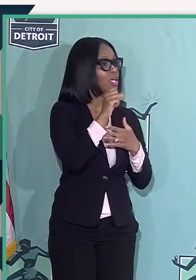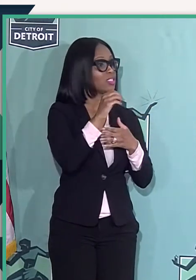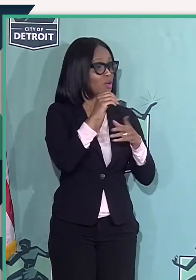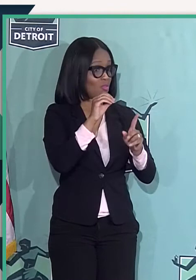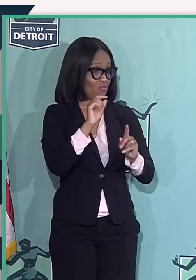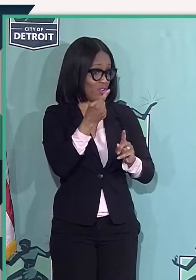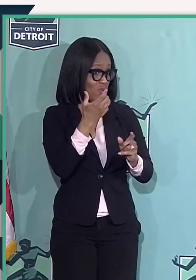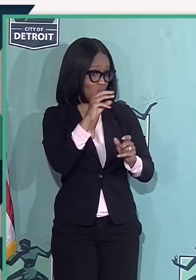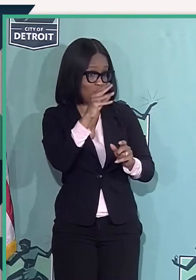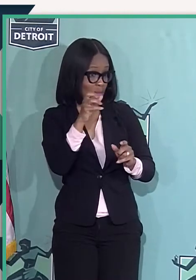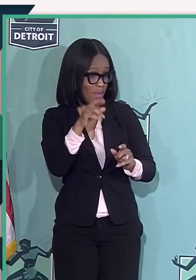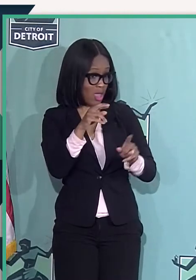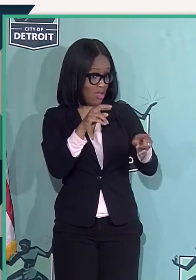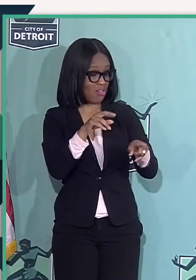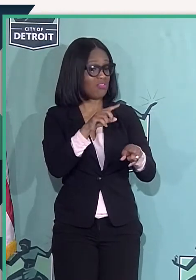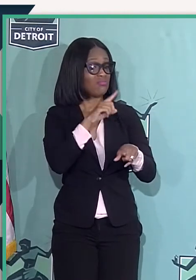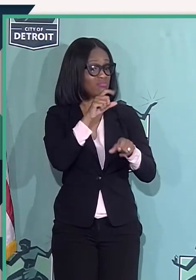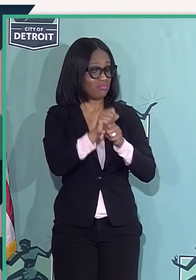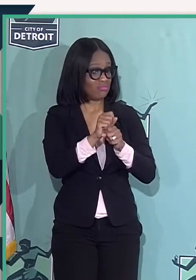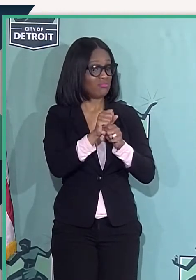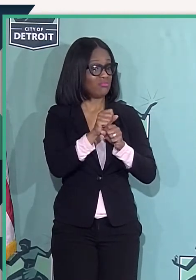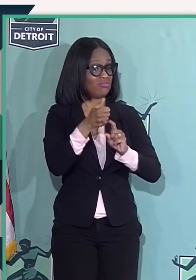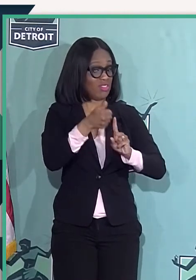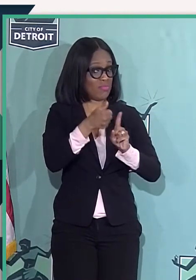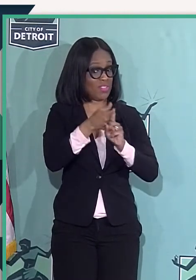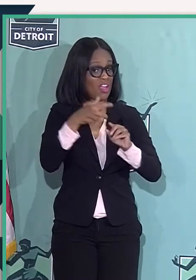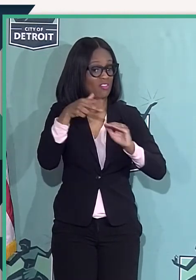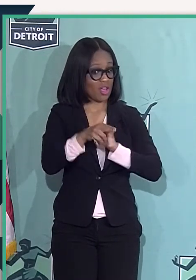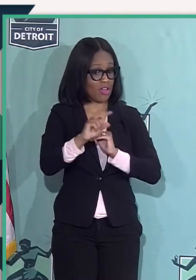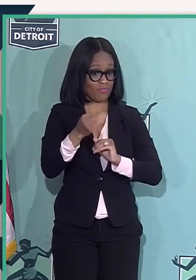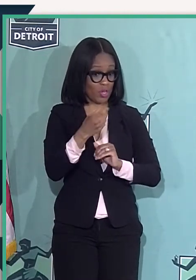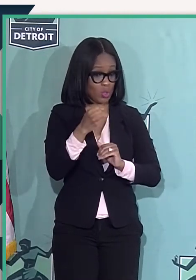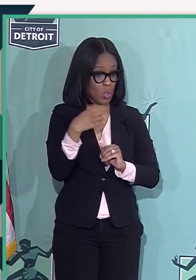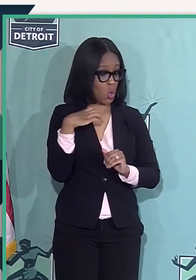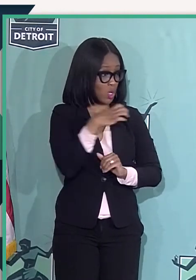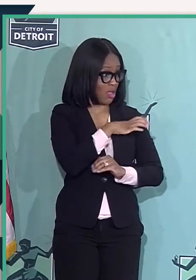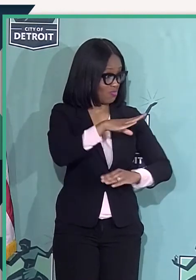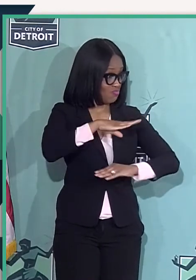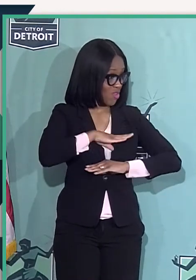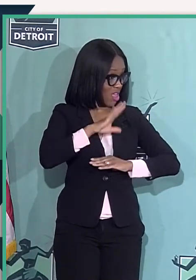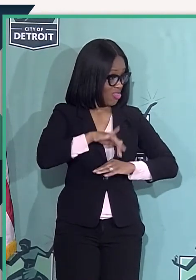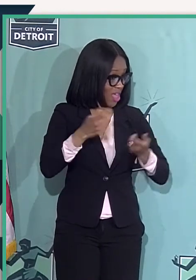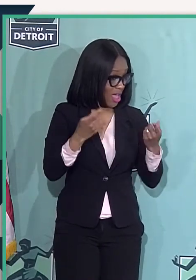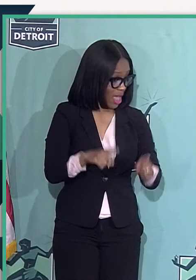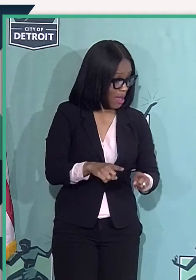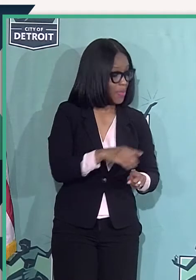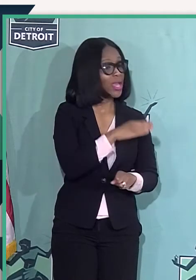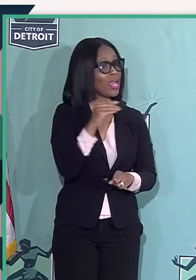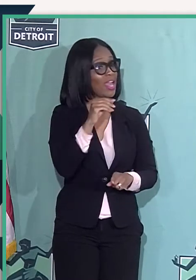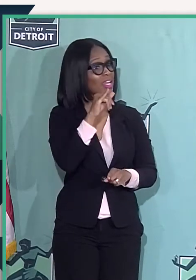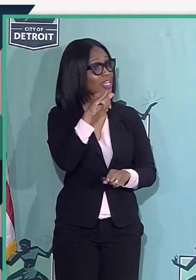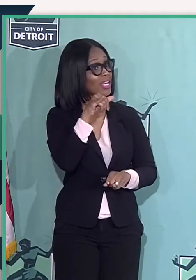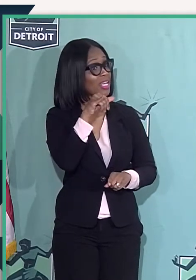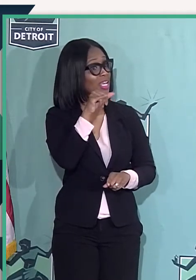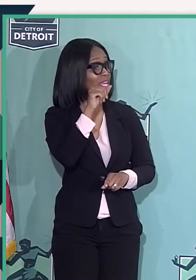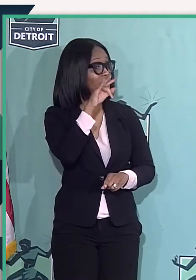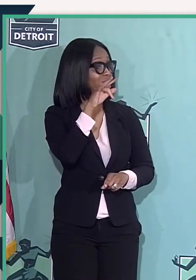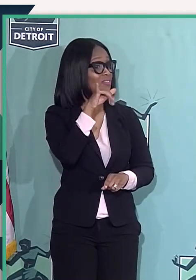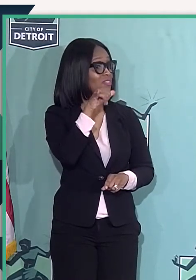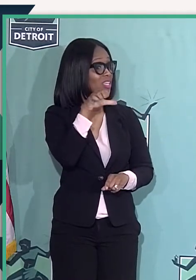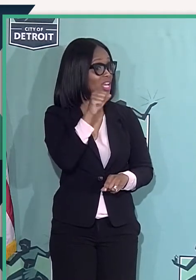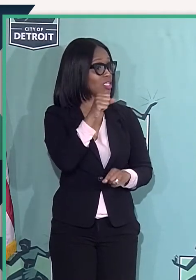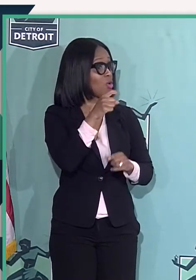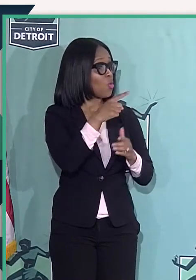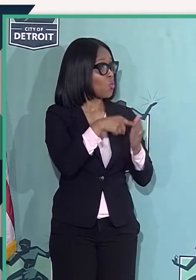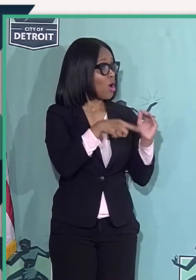departments, were truly taking cuts. Is council satisfied that that happened? And if so, what cuts are